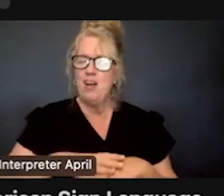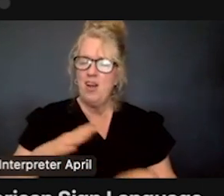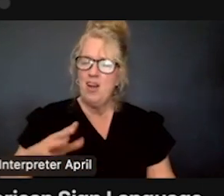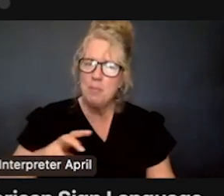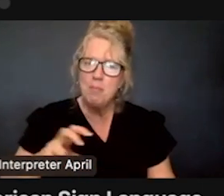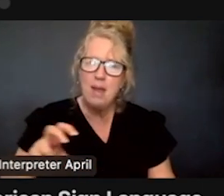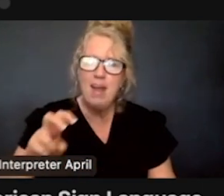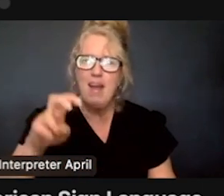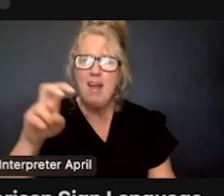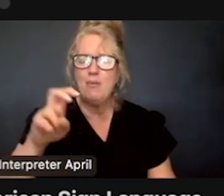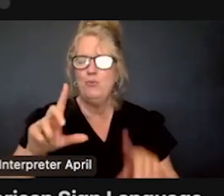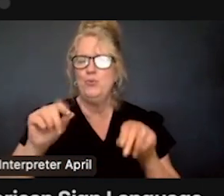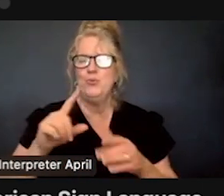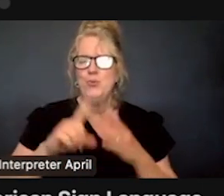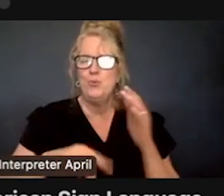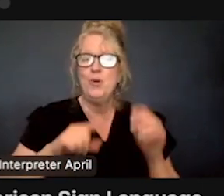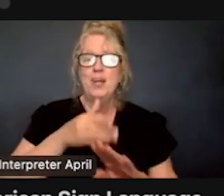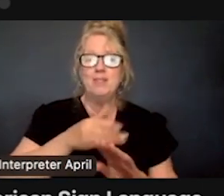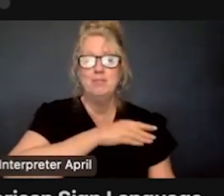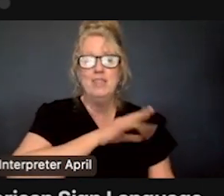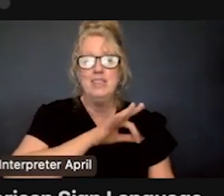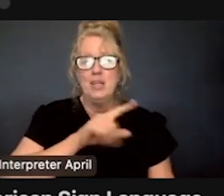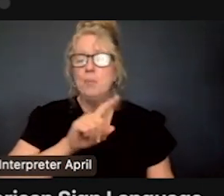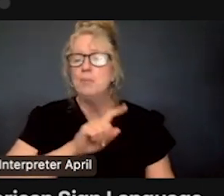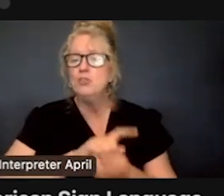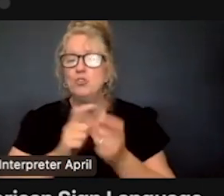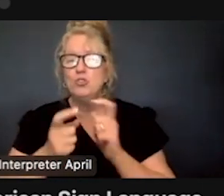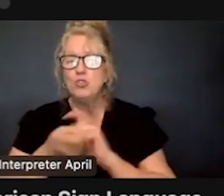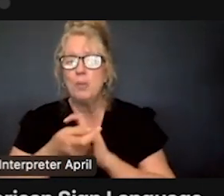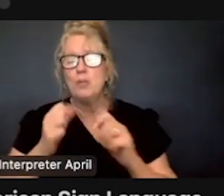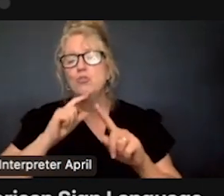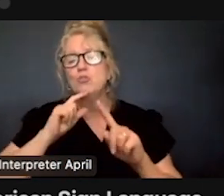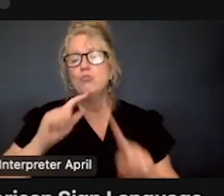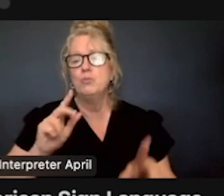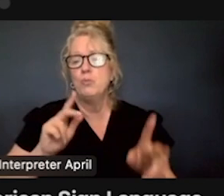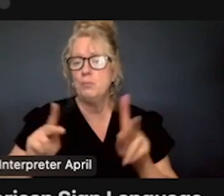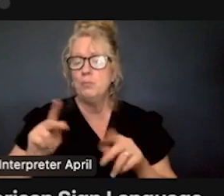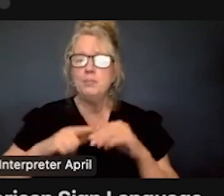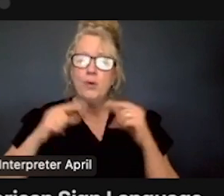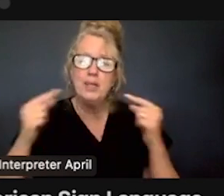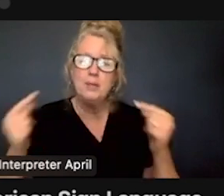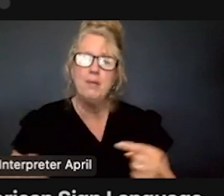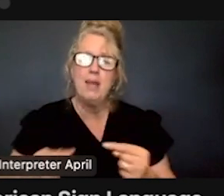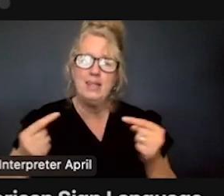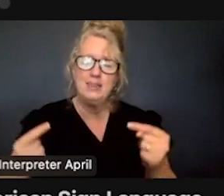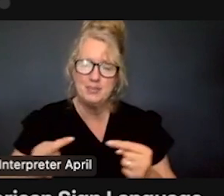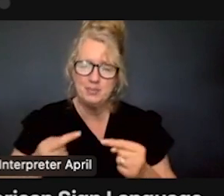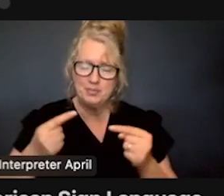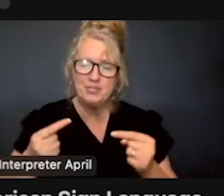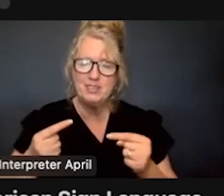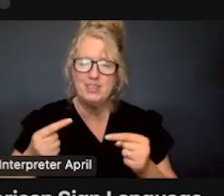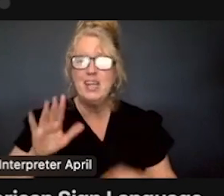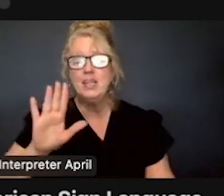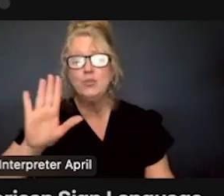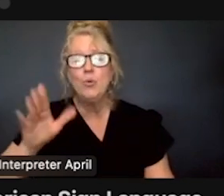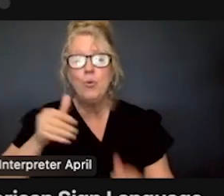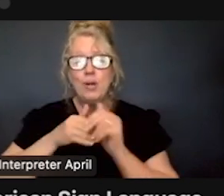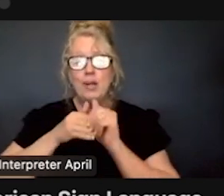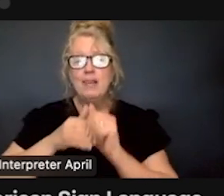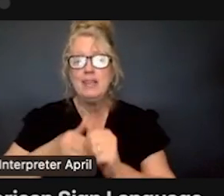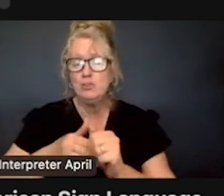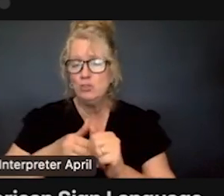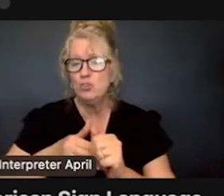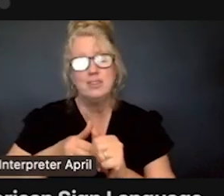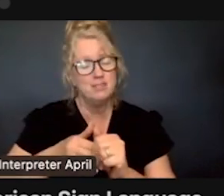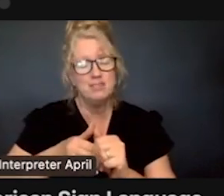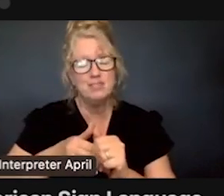do what 911 has done, and that's transform the response for people in pain. And your leadership is guiding us